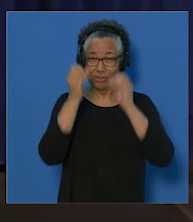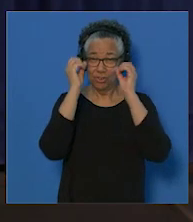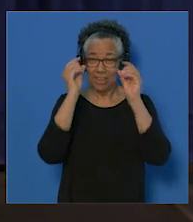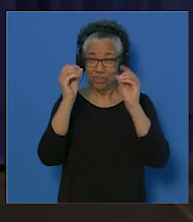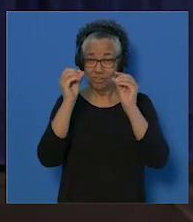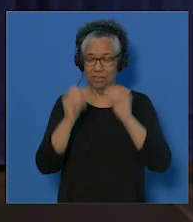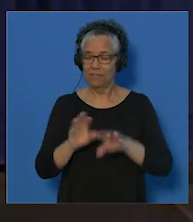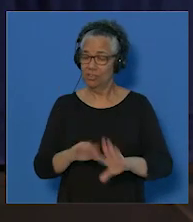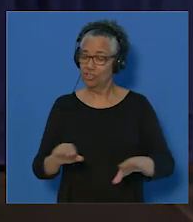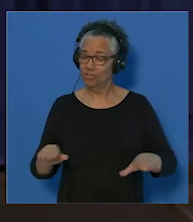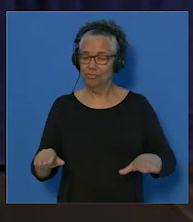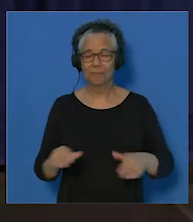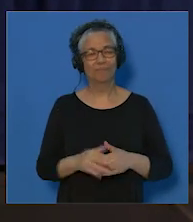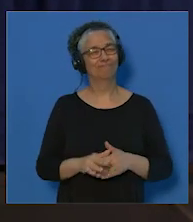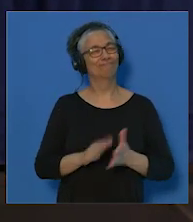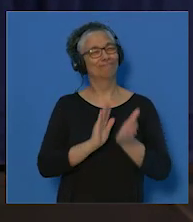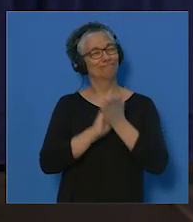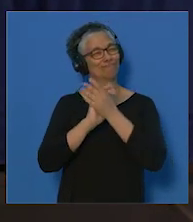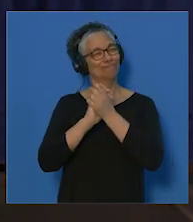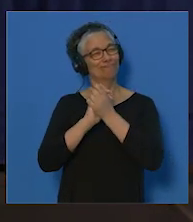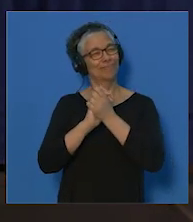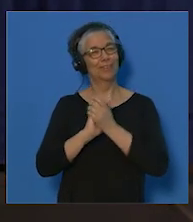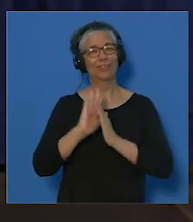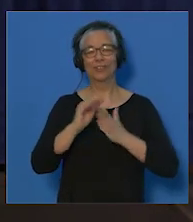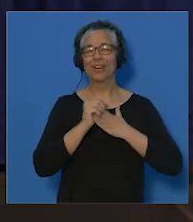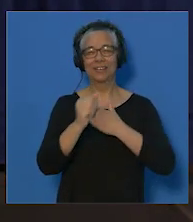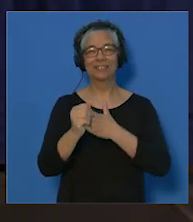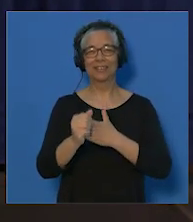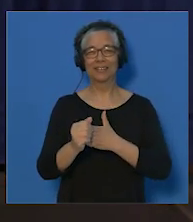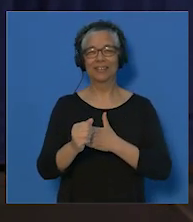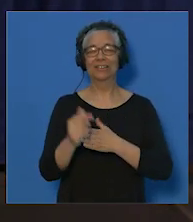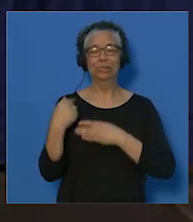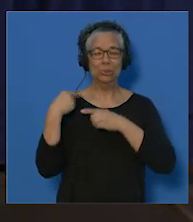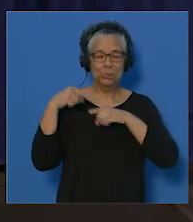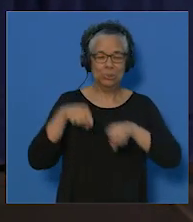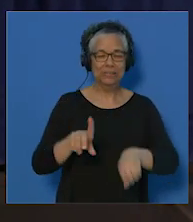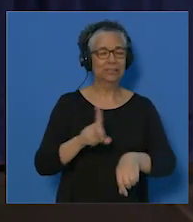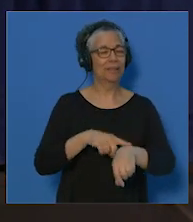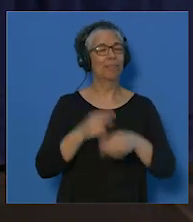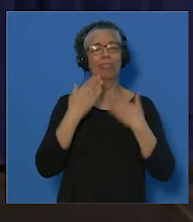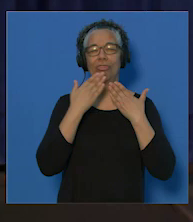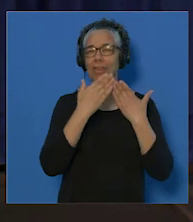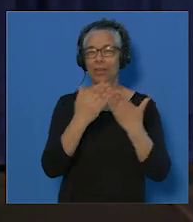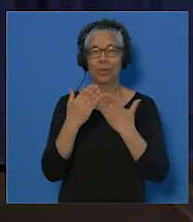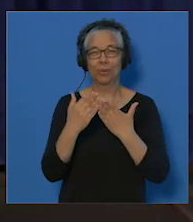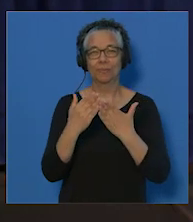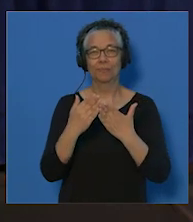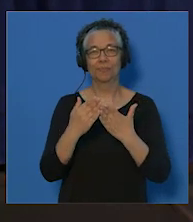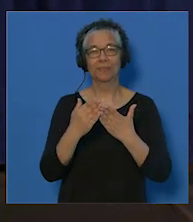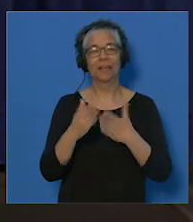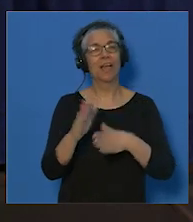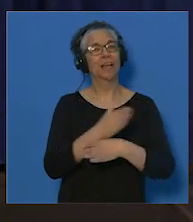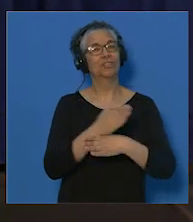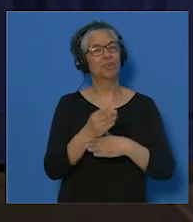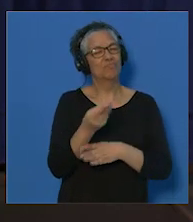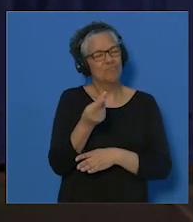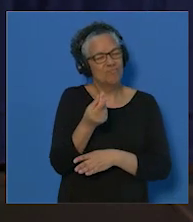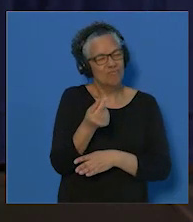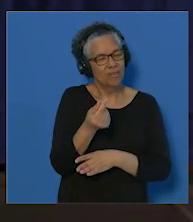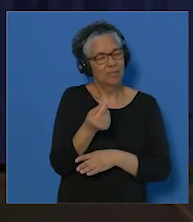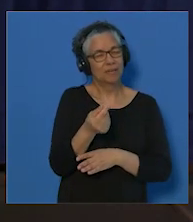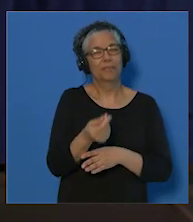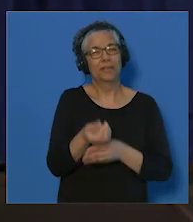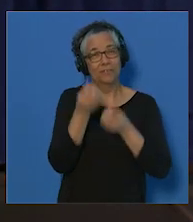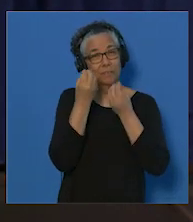applauded through this unprecedented time, and we say thank you. I'll begin by sharing brief updates for the Department of